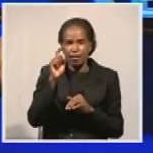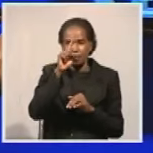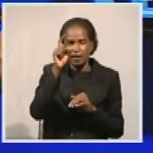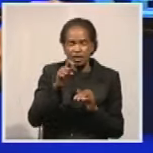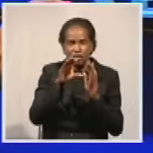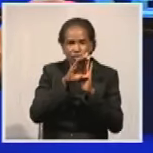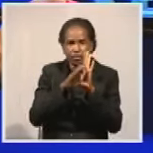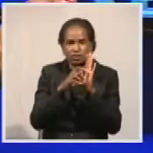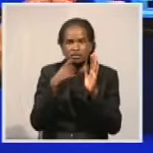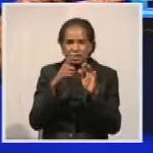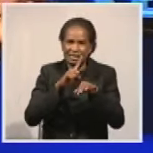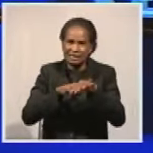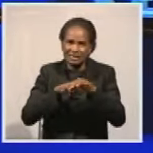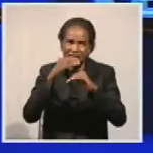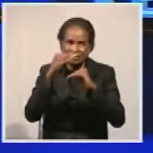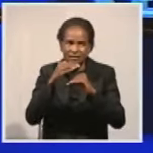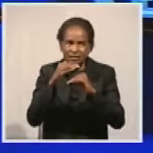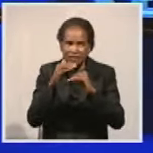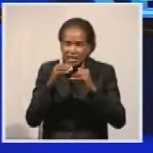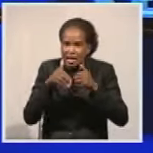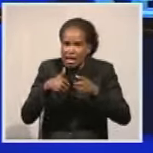is talking about two terms,